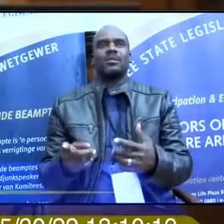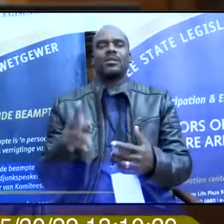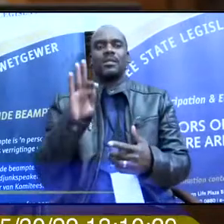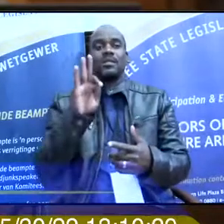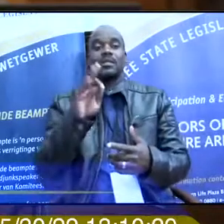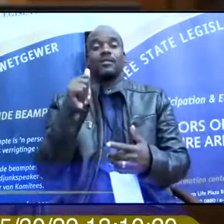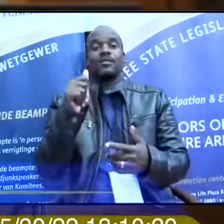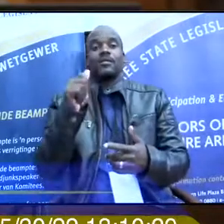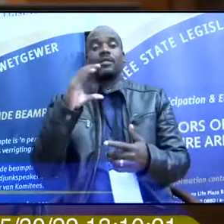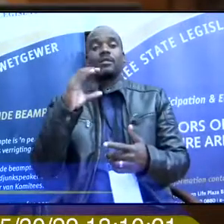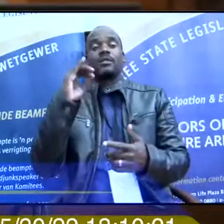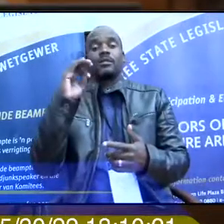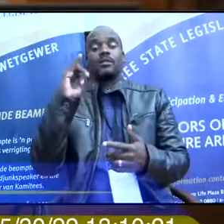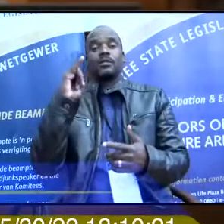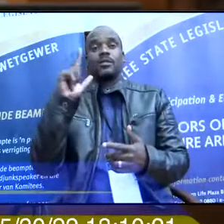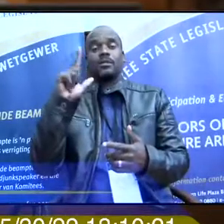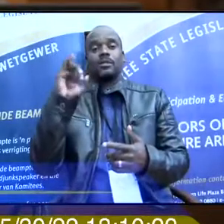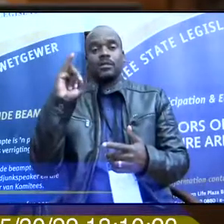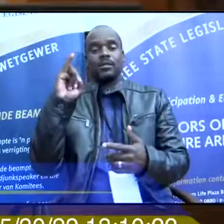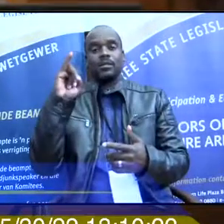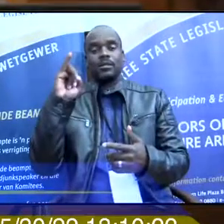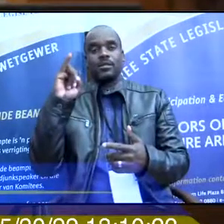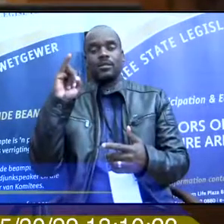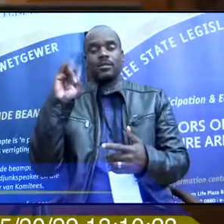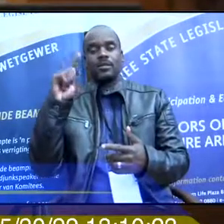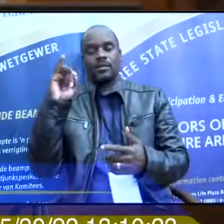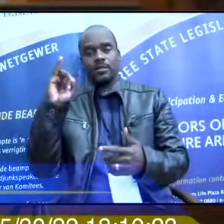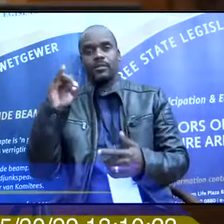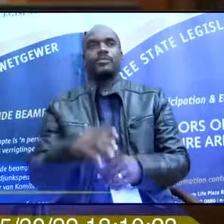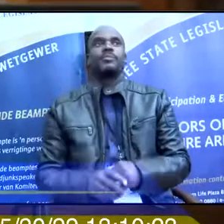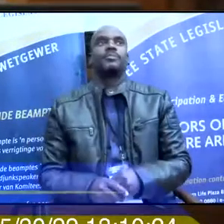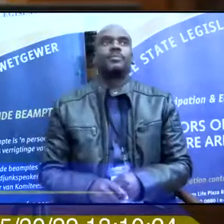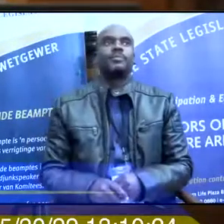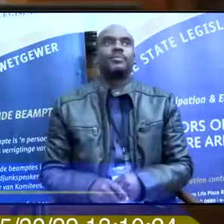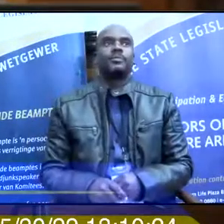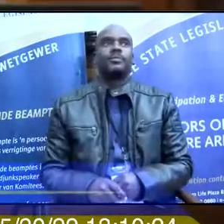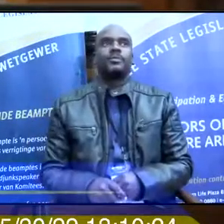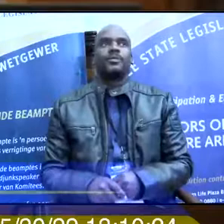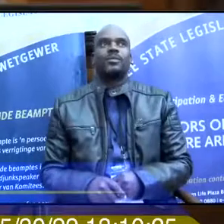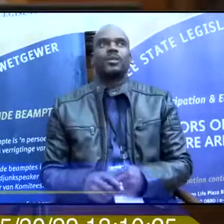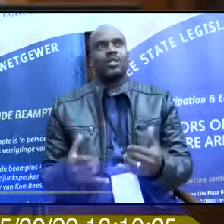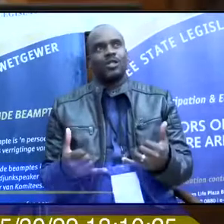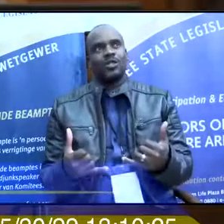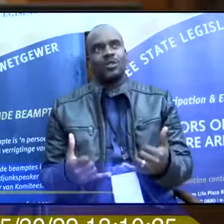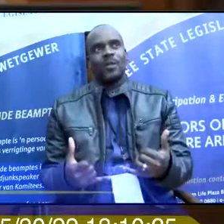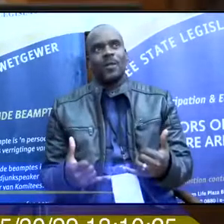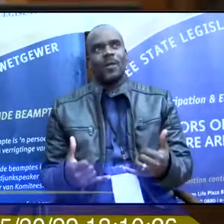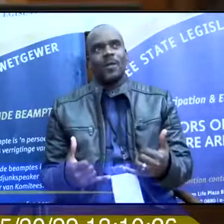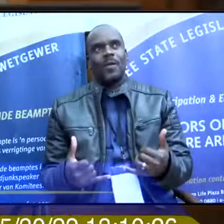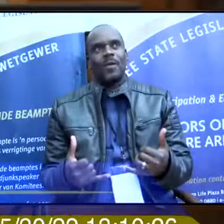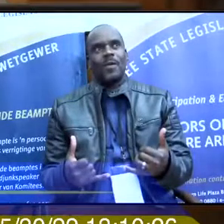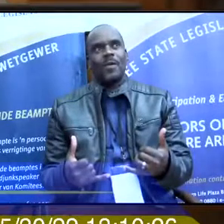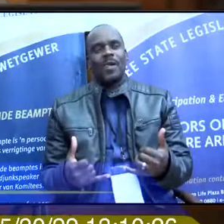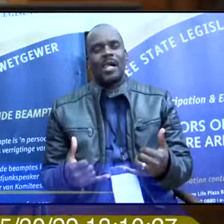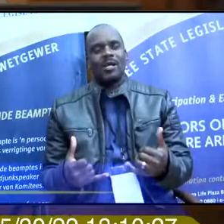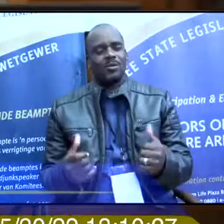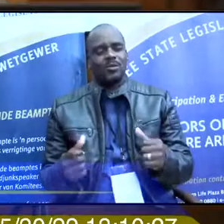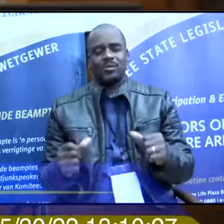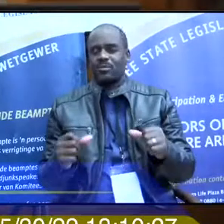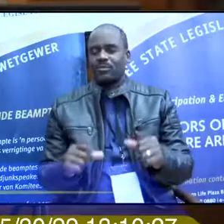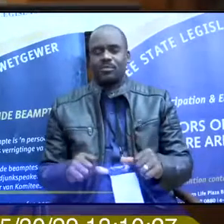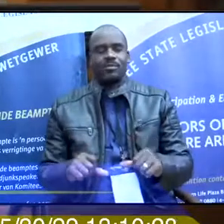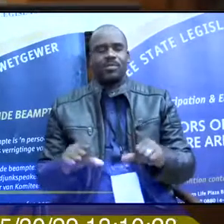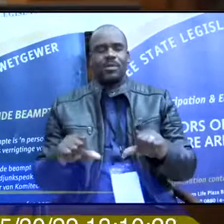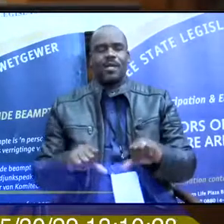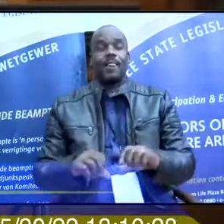tenderization of tools of trade and we saw how monies were misused in terms of